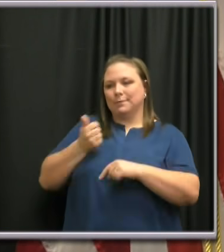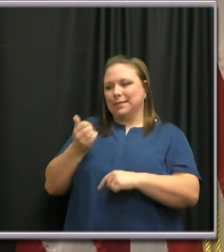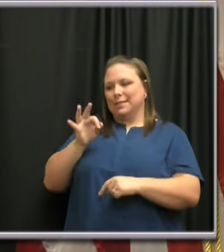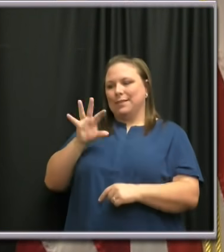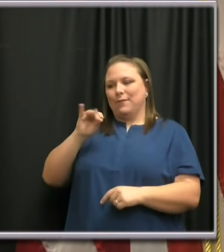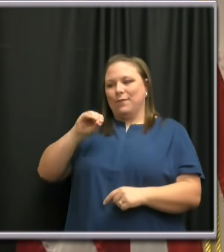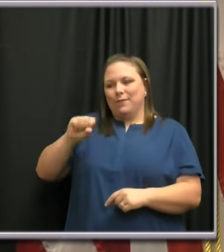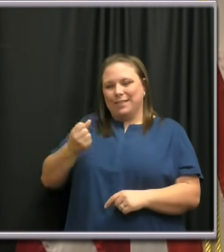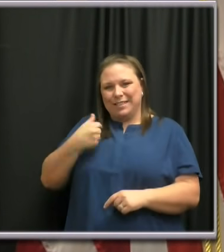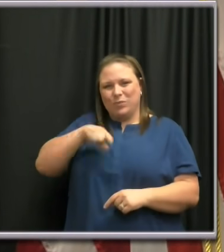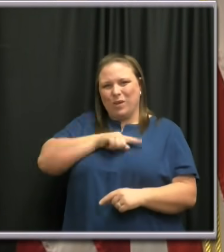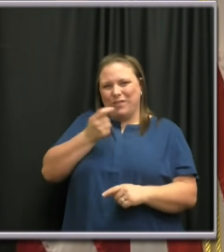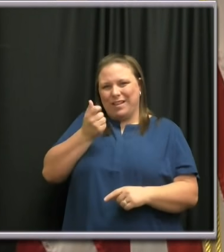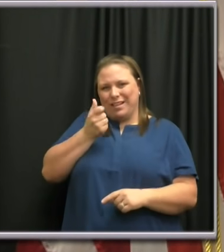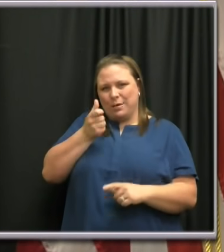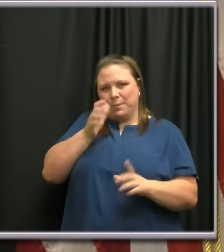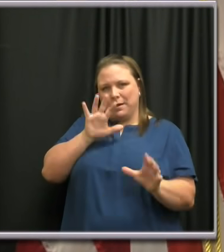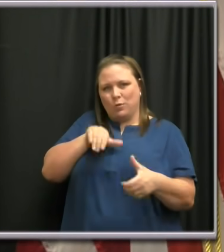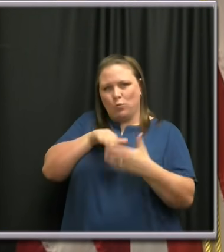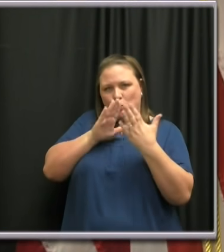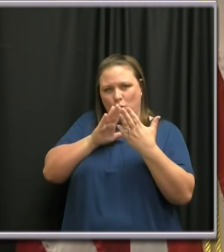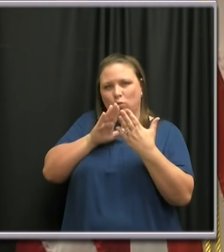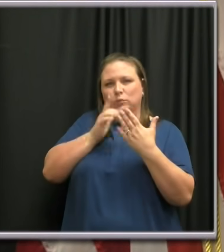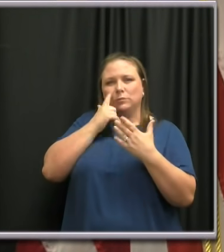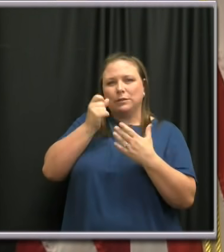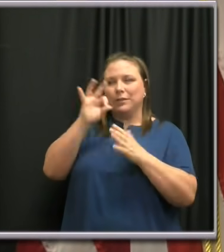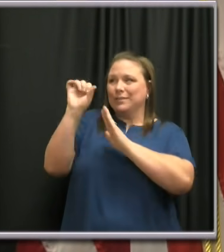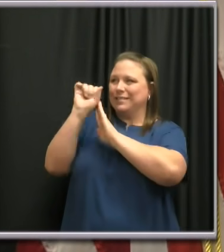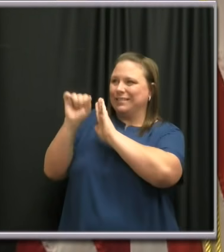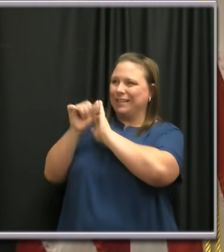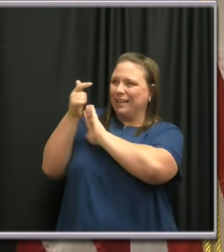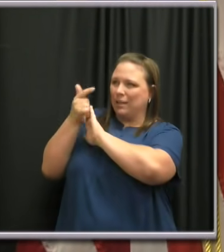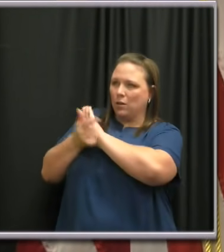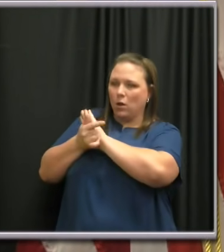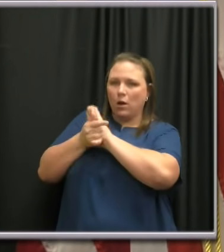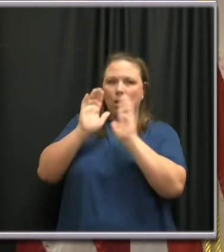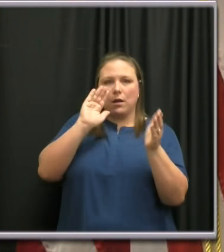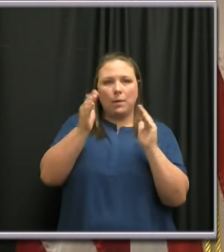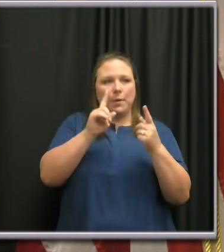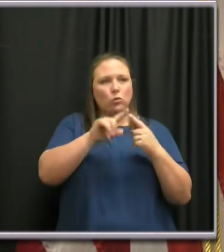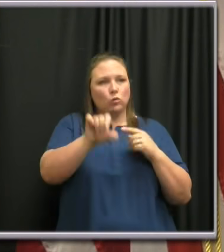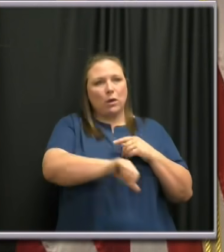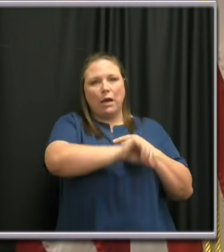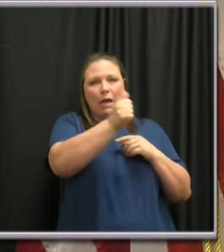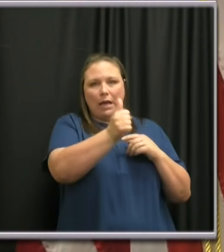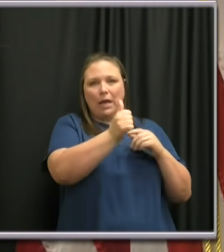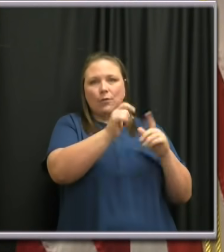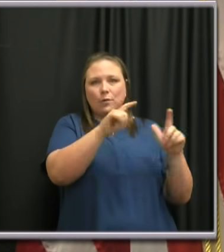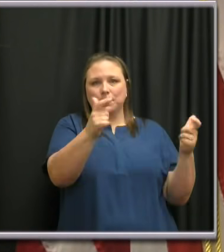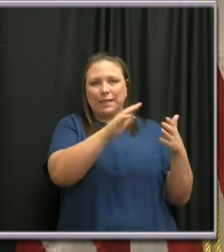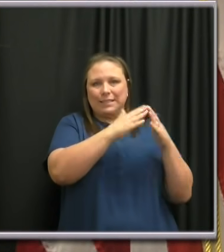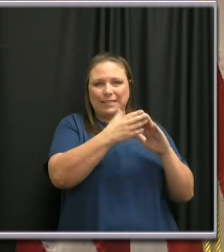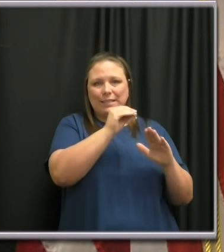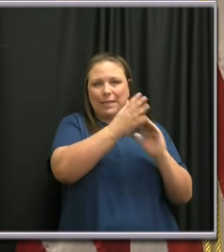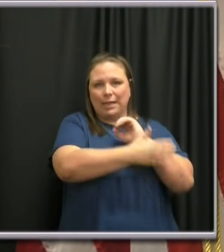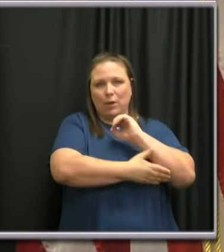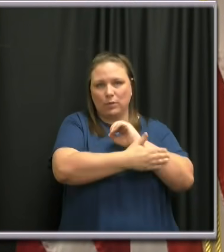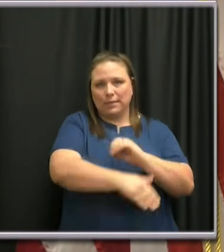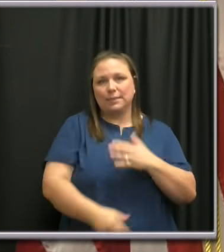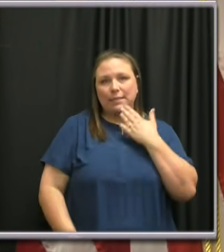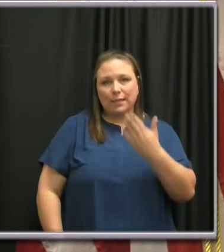we have a little bit of a different path in terms of state law than other either cities and counties do. Thank